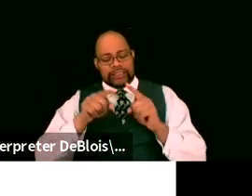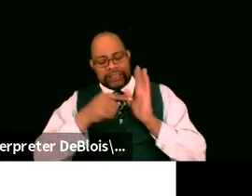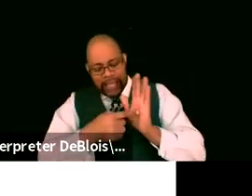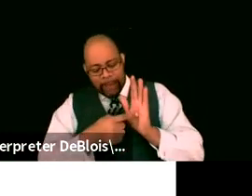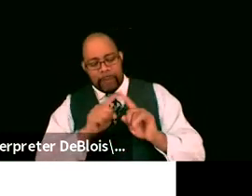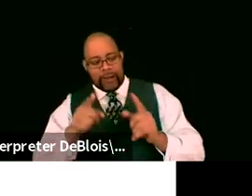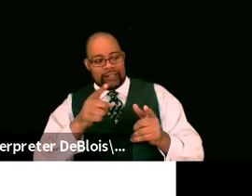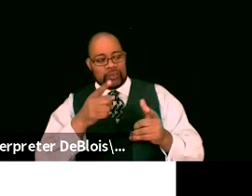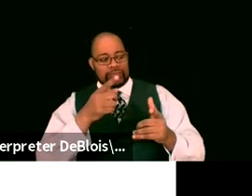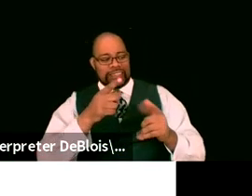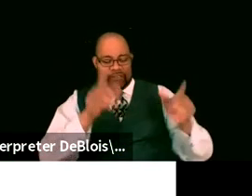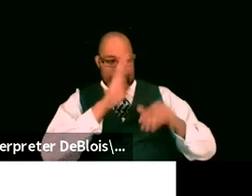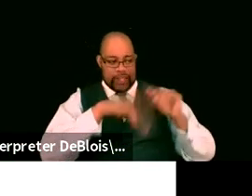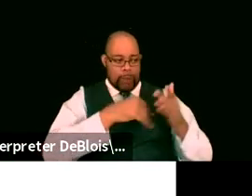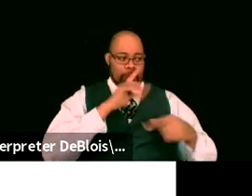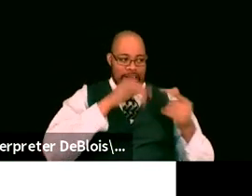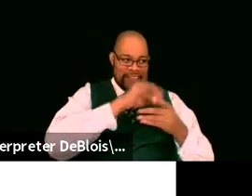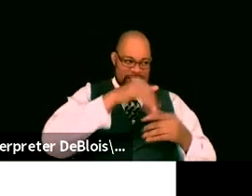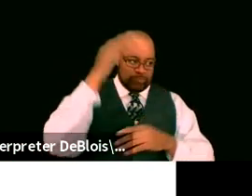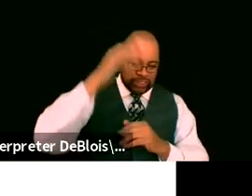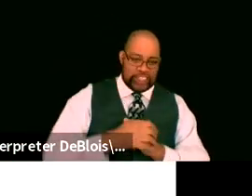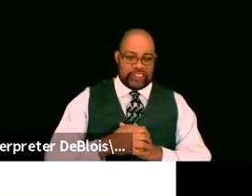cry from what I'll be talking about in this presentation.